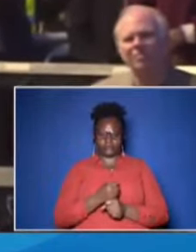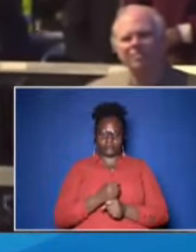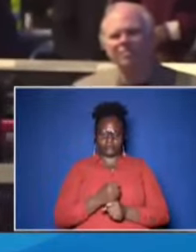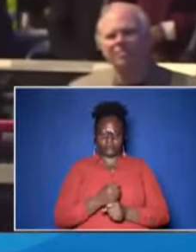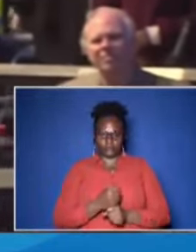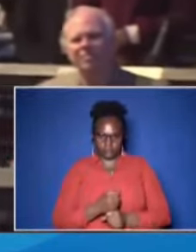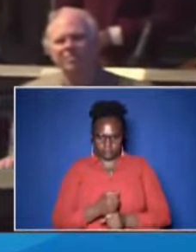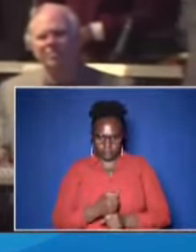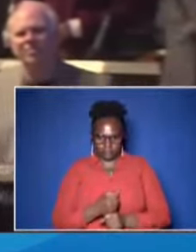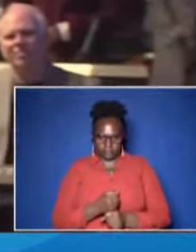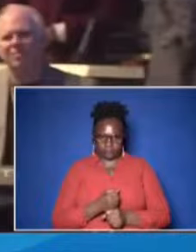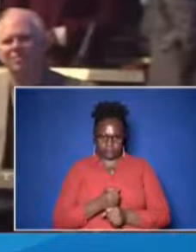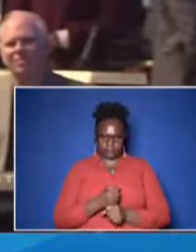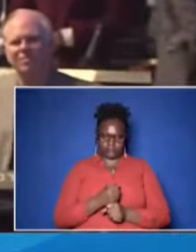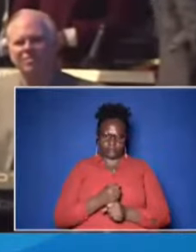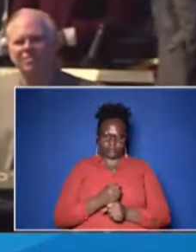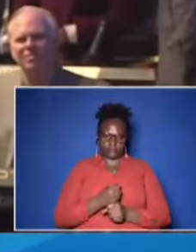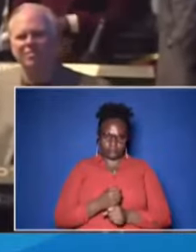woman